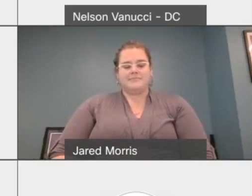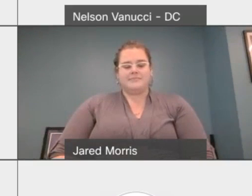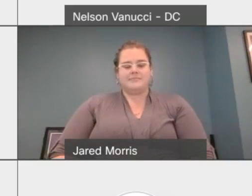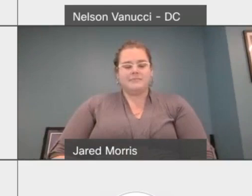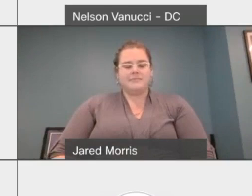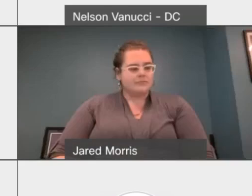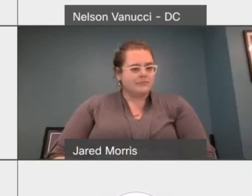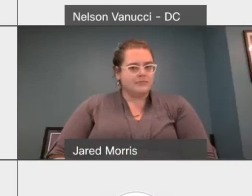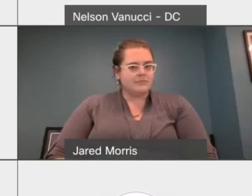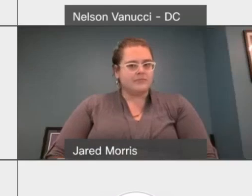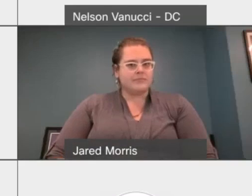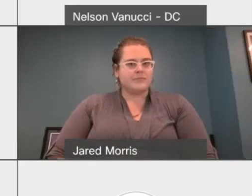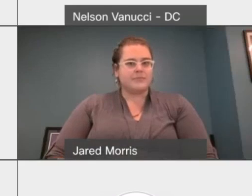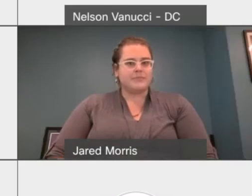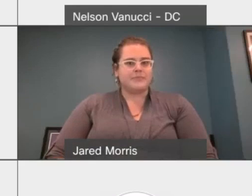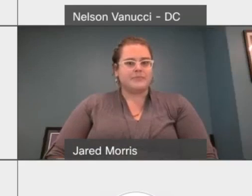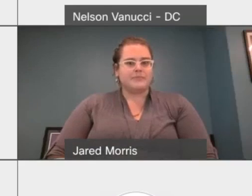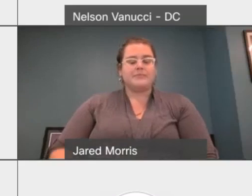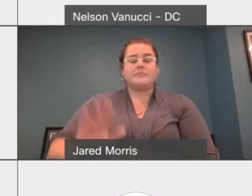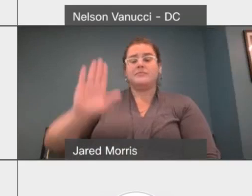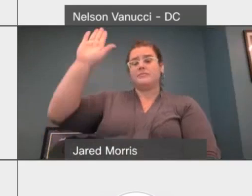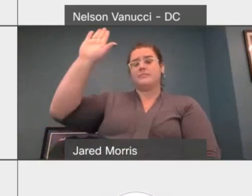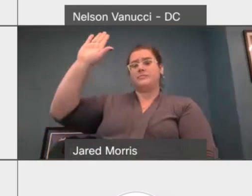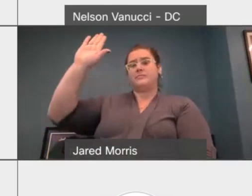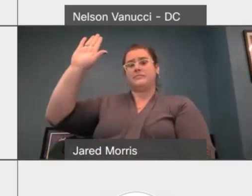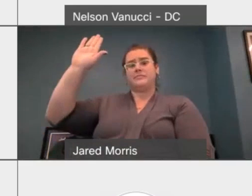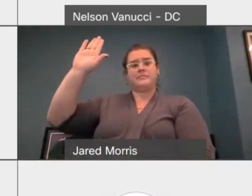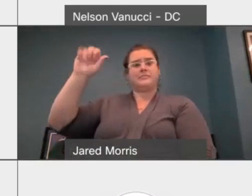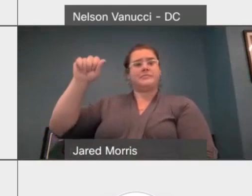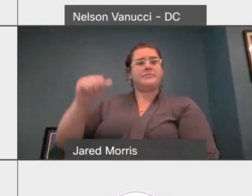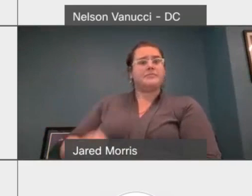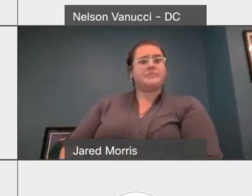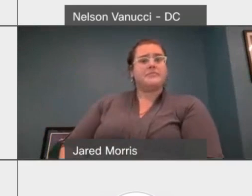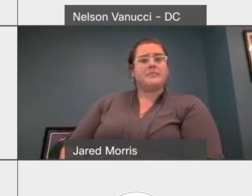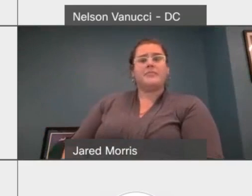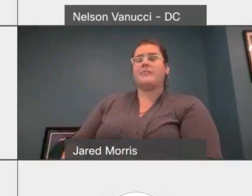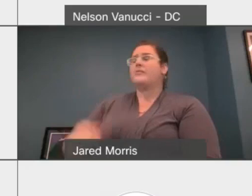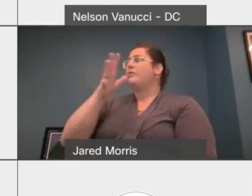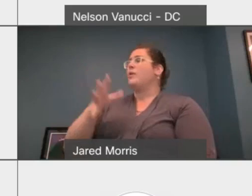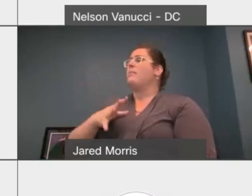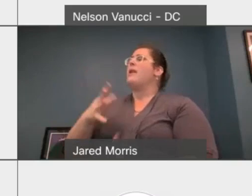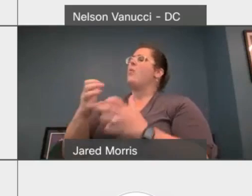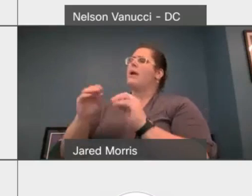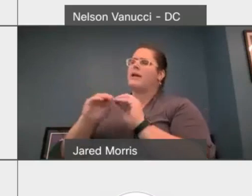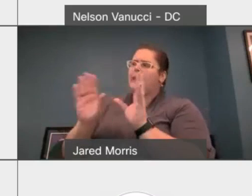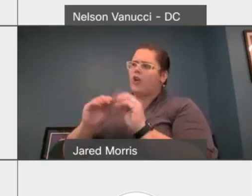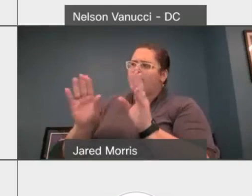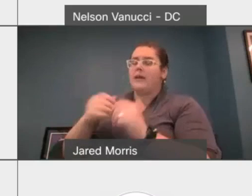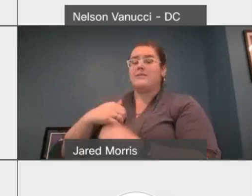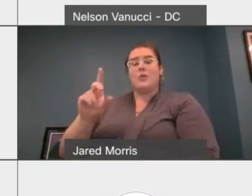Winslow, I just wanted to clarify something. So on the the DC guidance